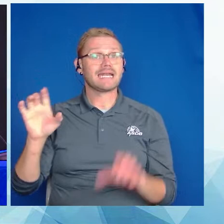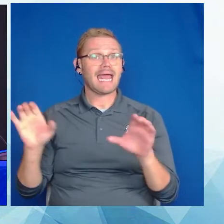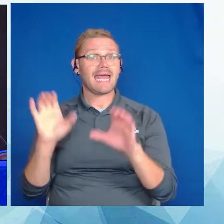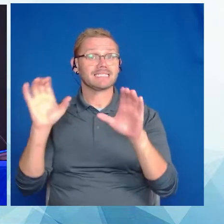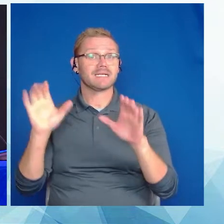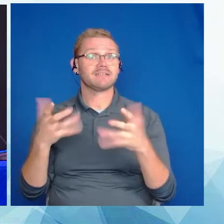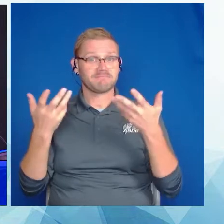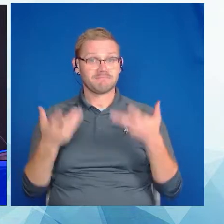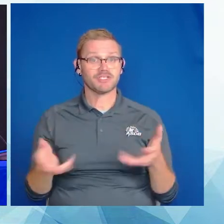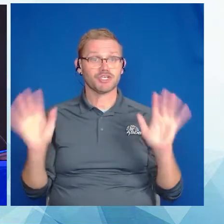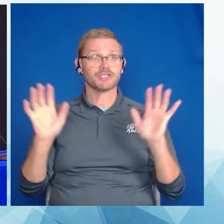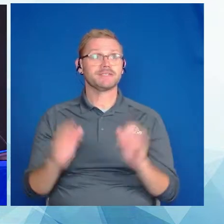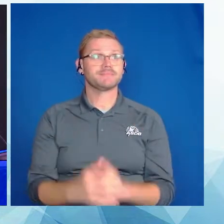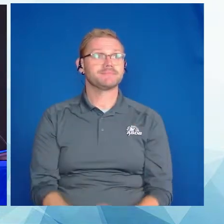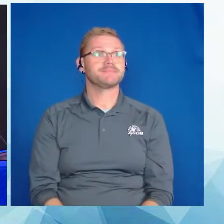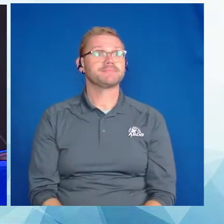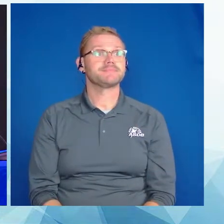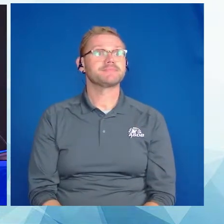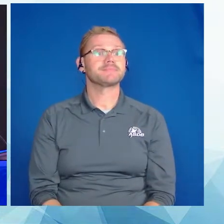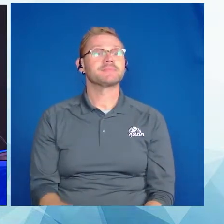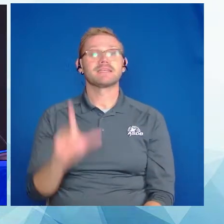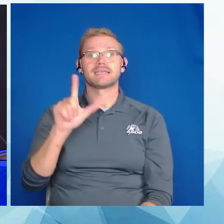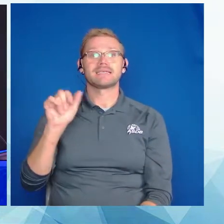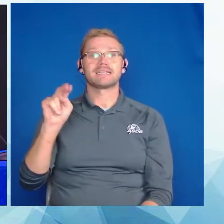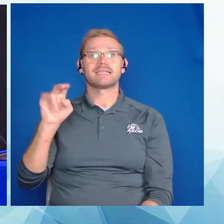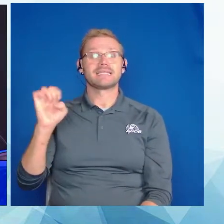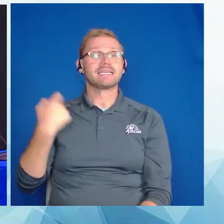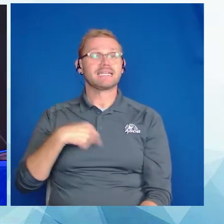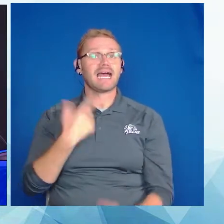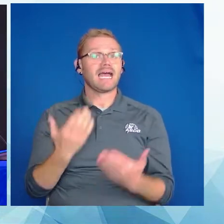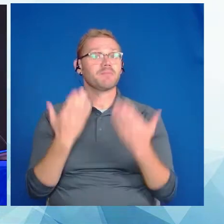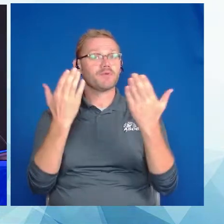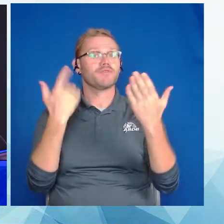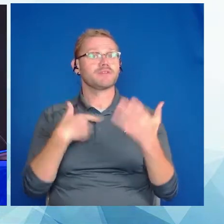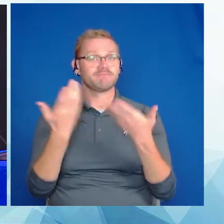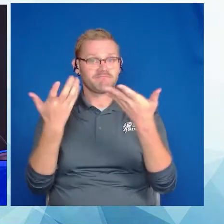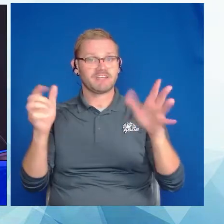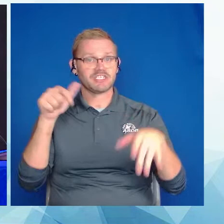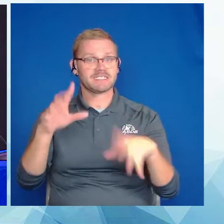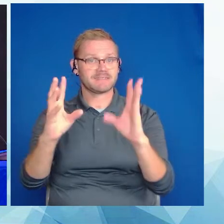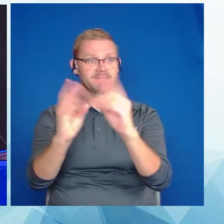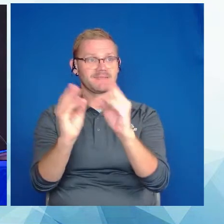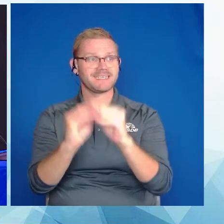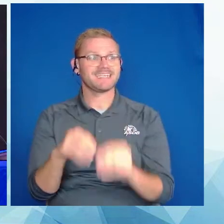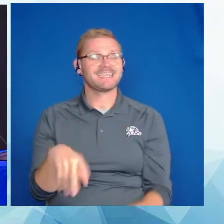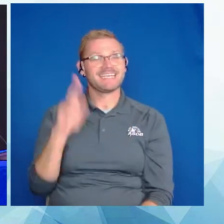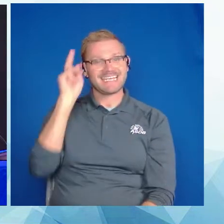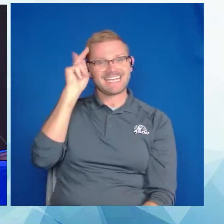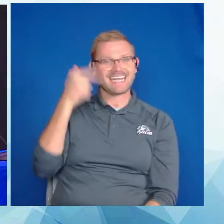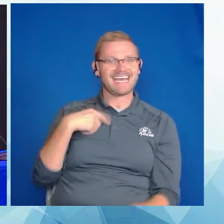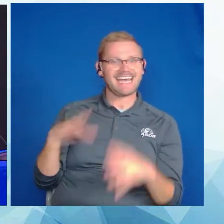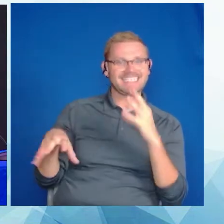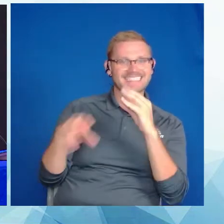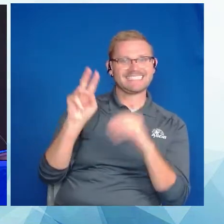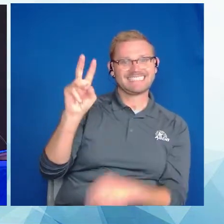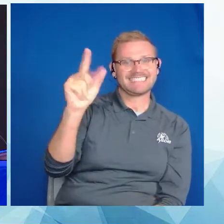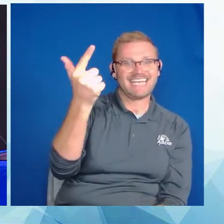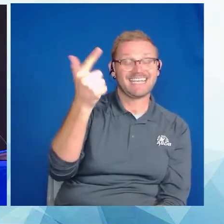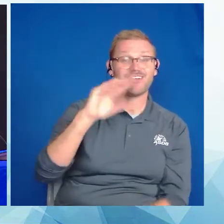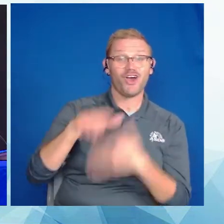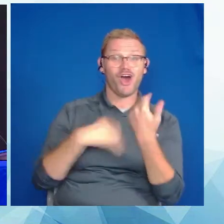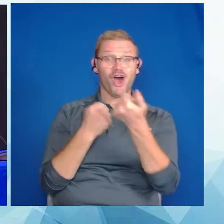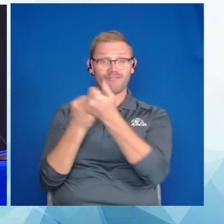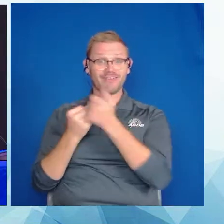adjournment. I move that we adjourn this meeting. This is Katie, I second. All those in favor say